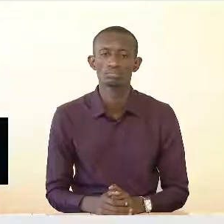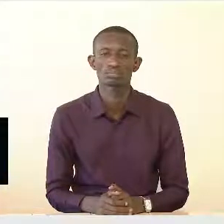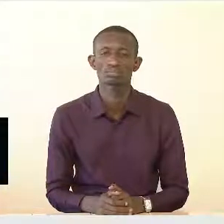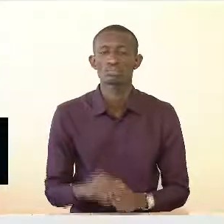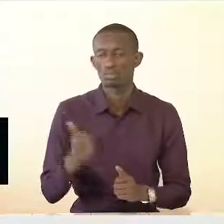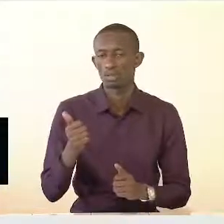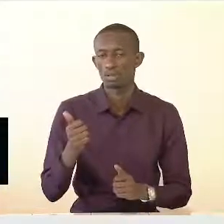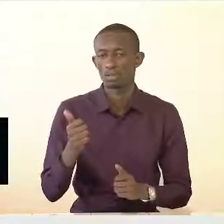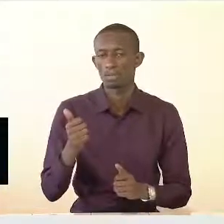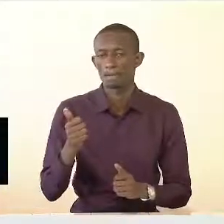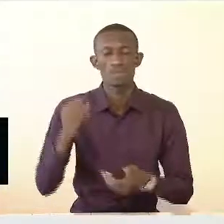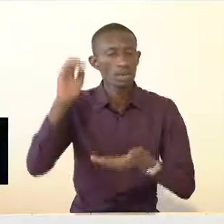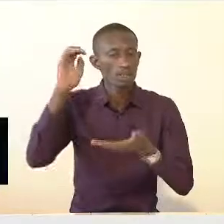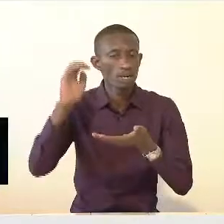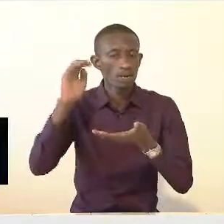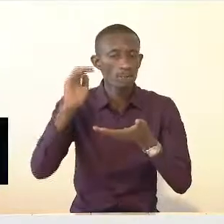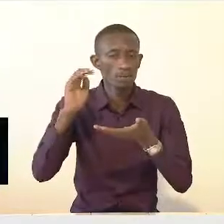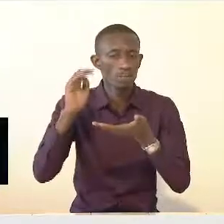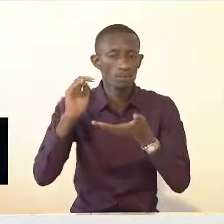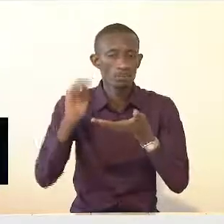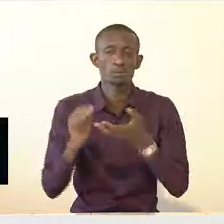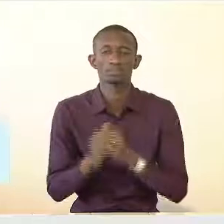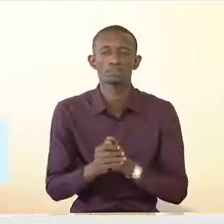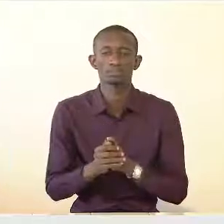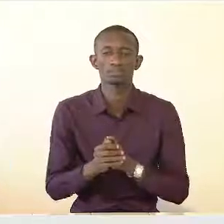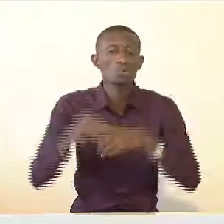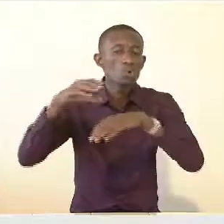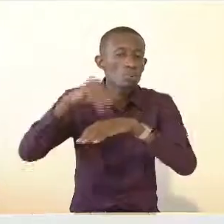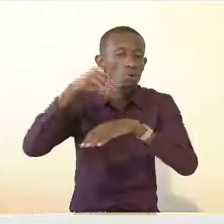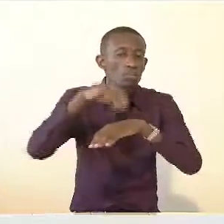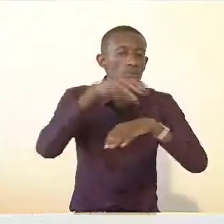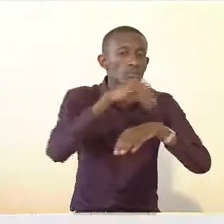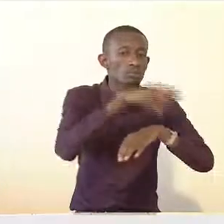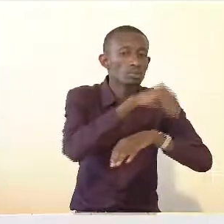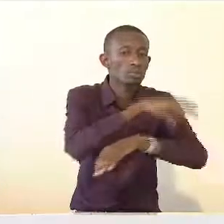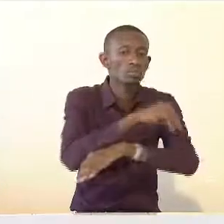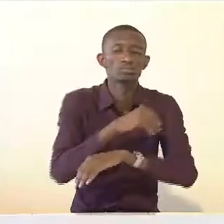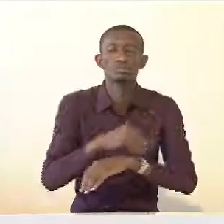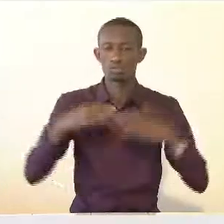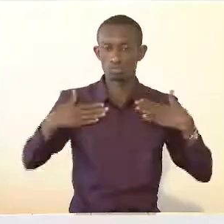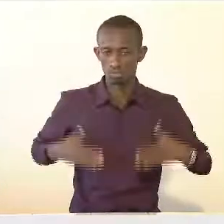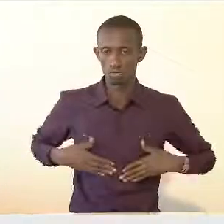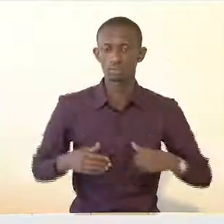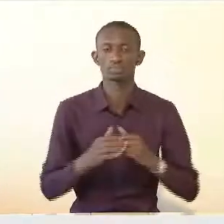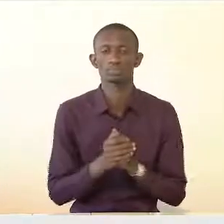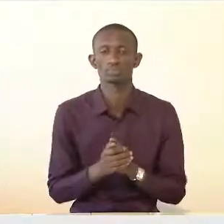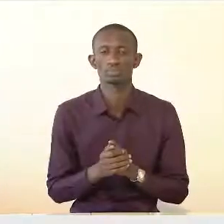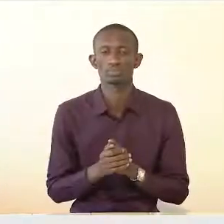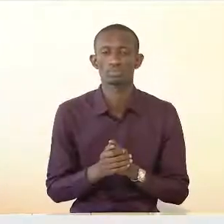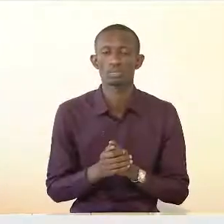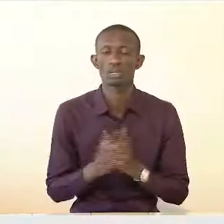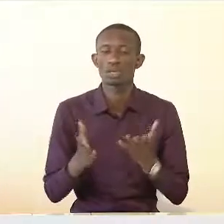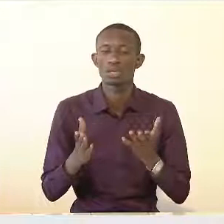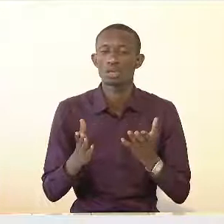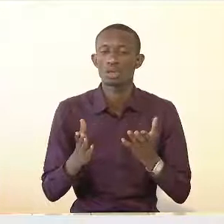body hairs, what you call fur. The muscles attach the hairs, relax, so that it lie flat,